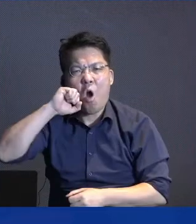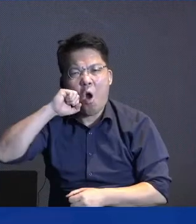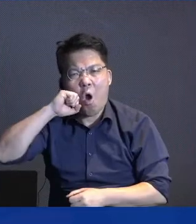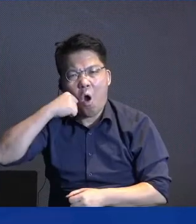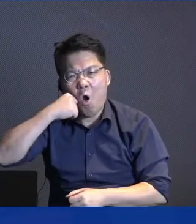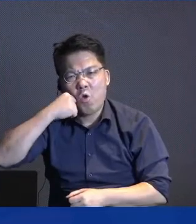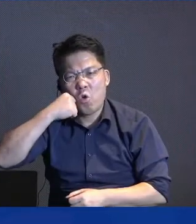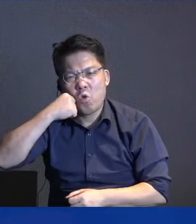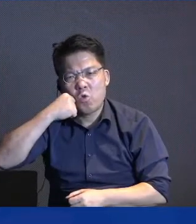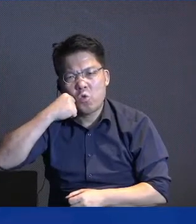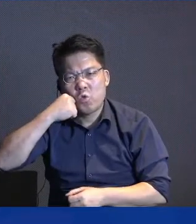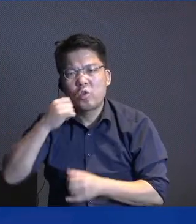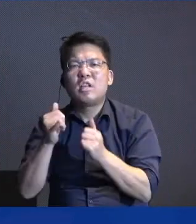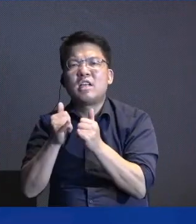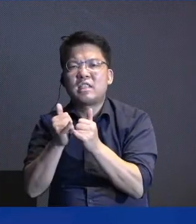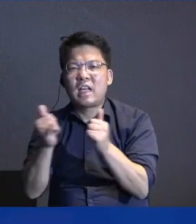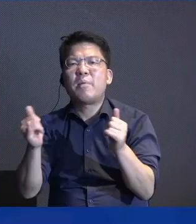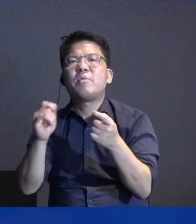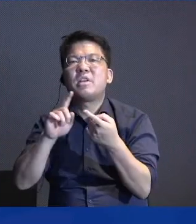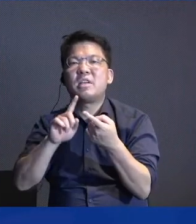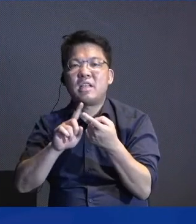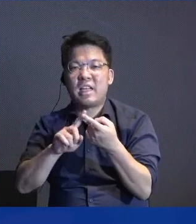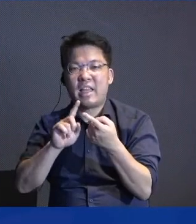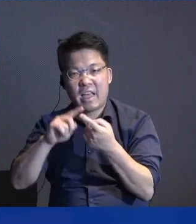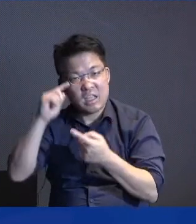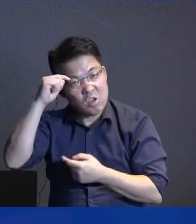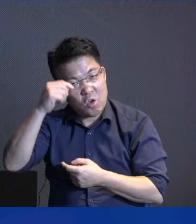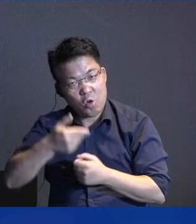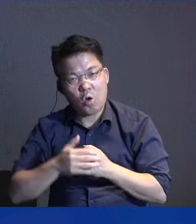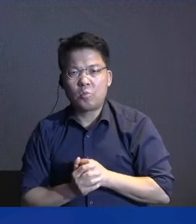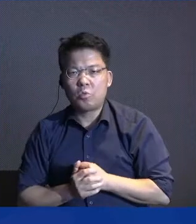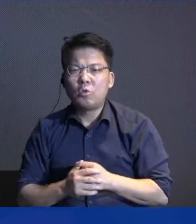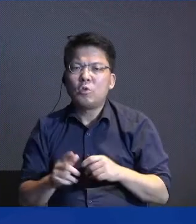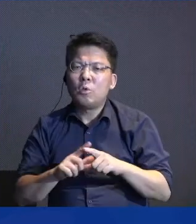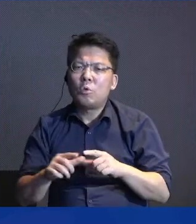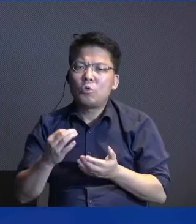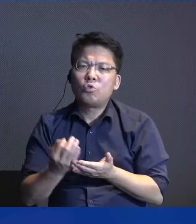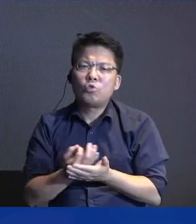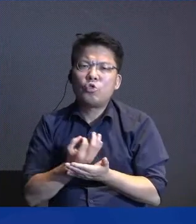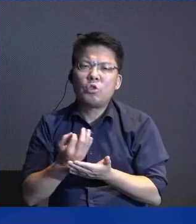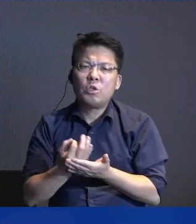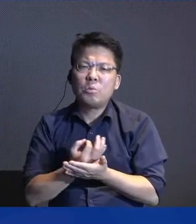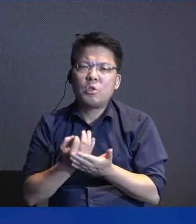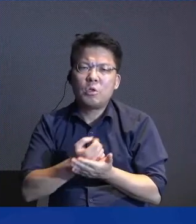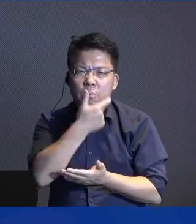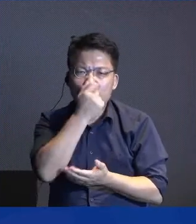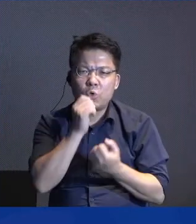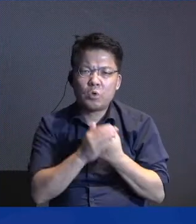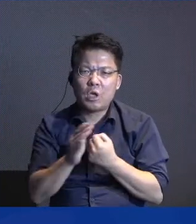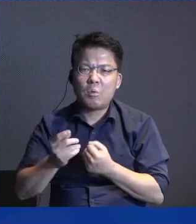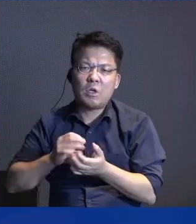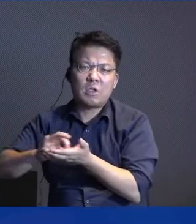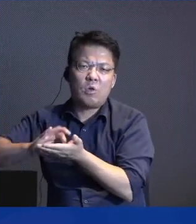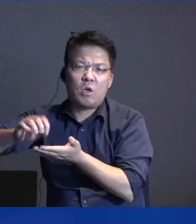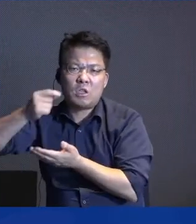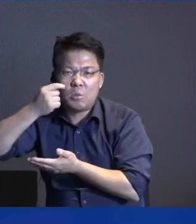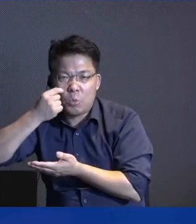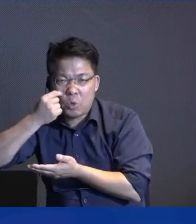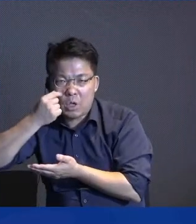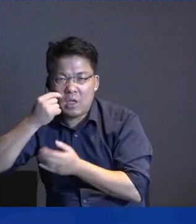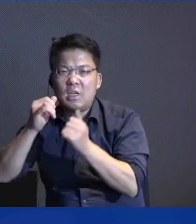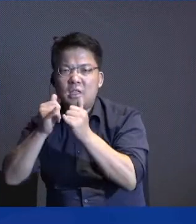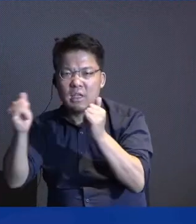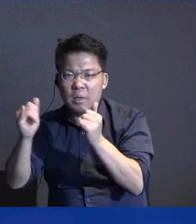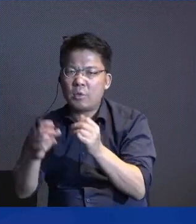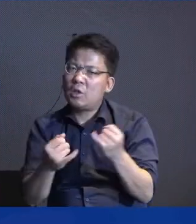And such a worsened financial situation was reported more in female and relatively young older adults